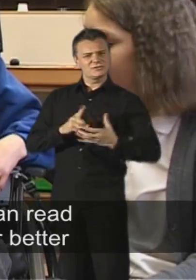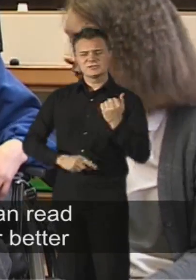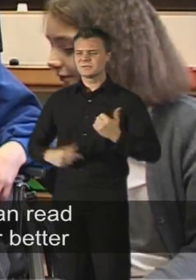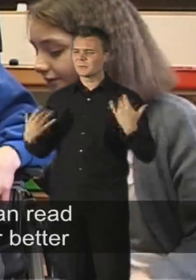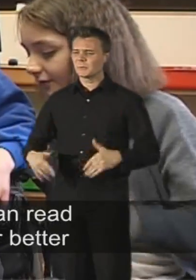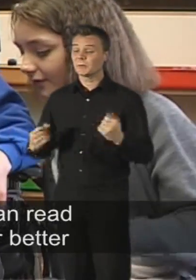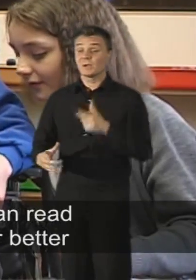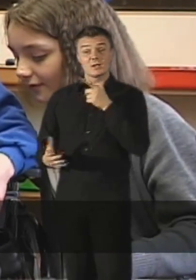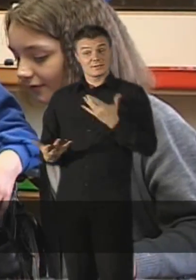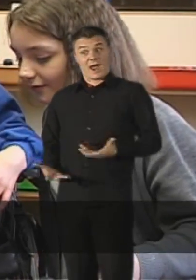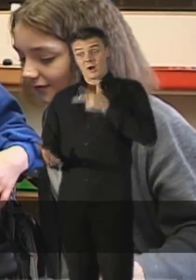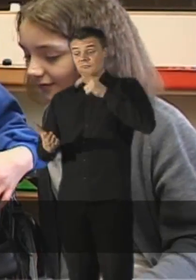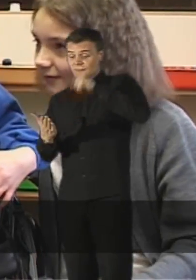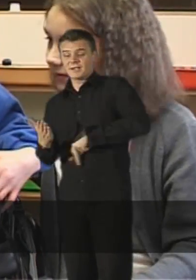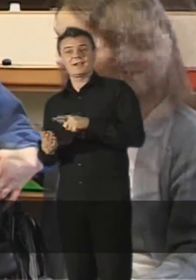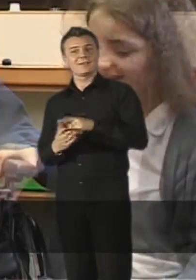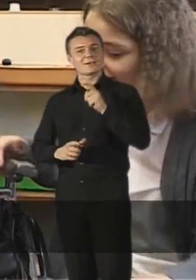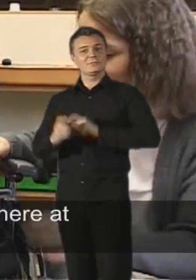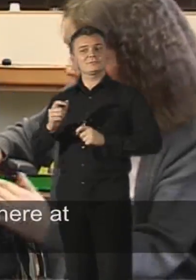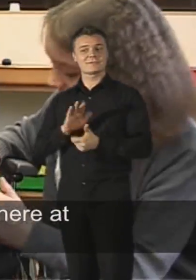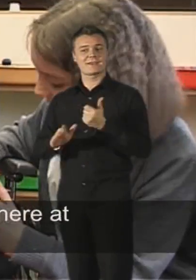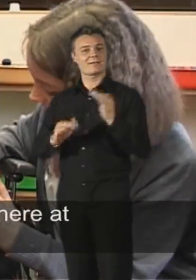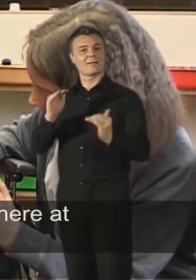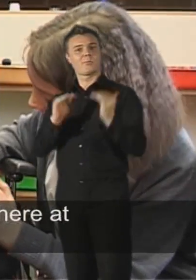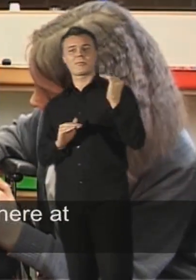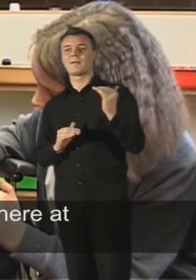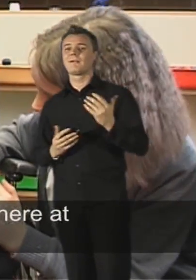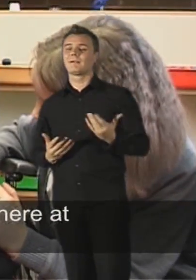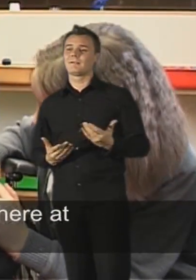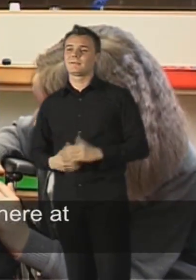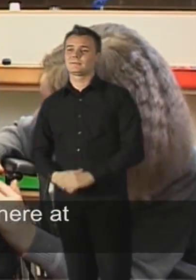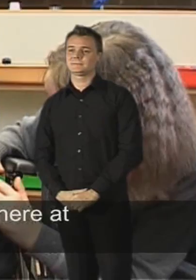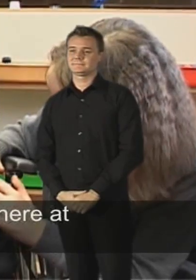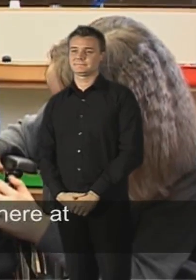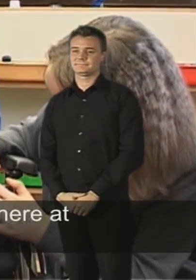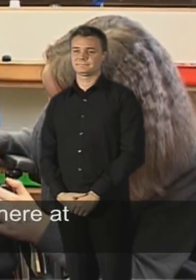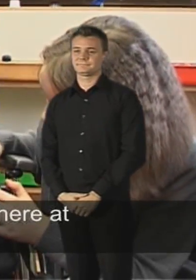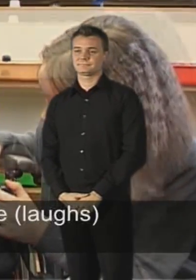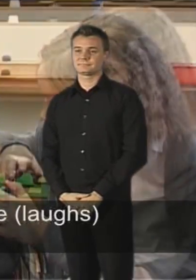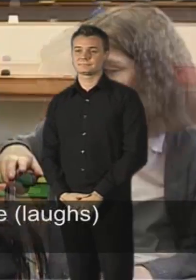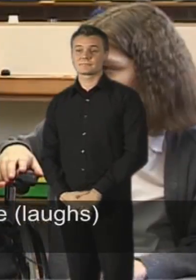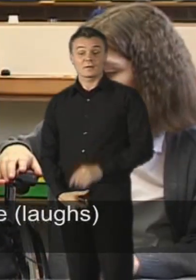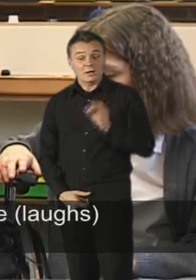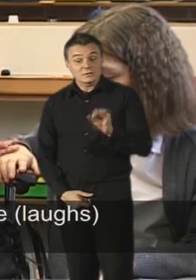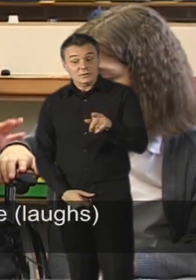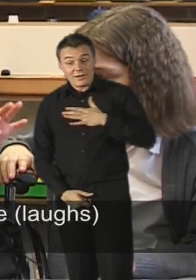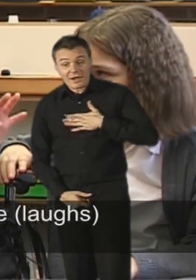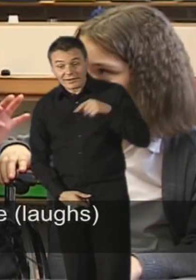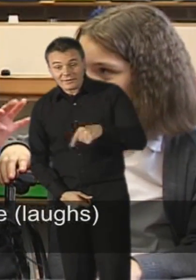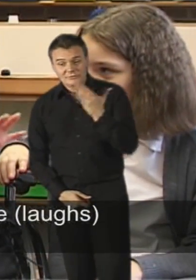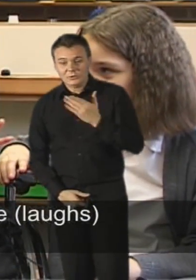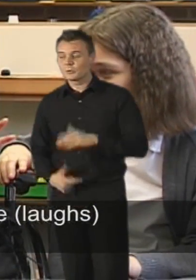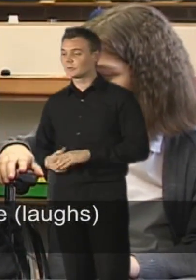now. Her computer skills are far better than mine, really. No, it's supposed to be yes or no. Do you like it here at the school?